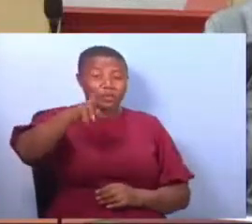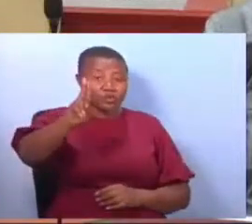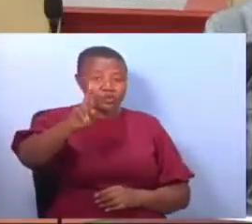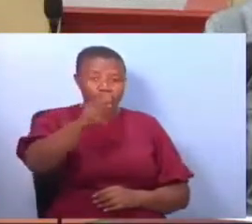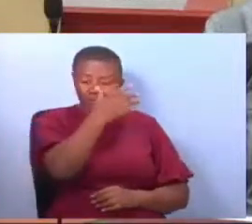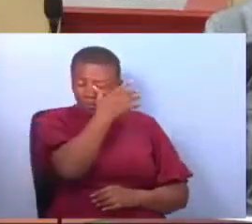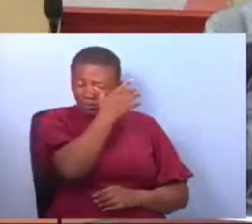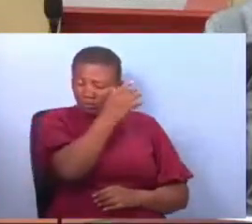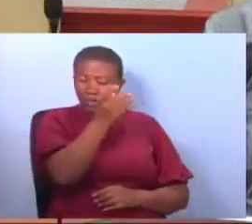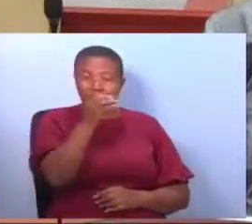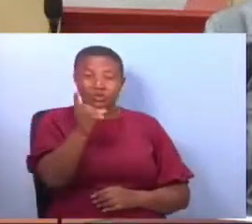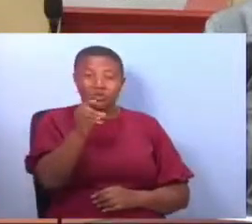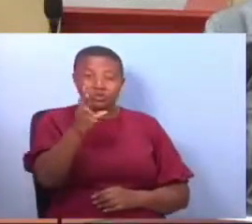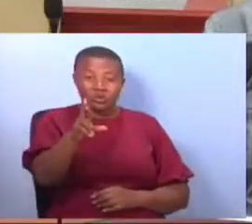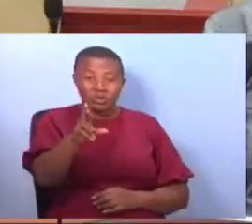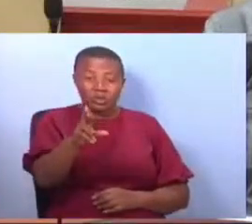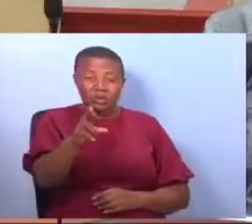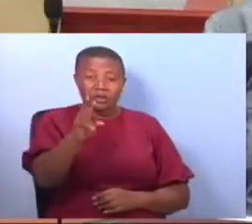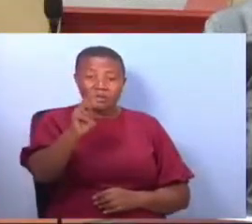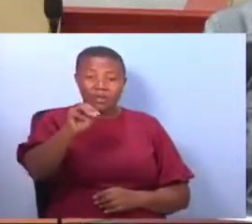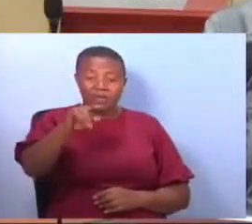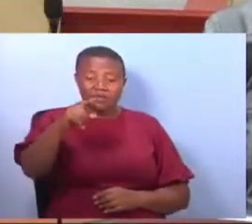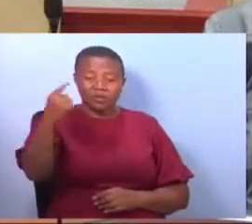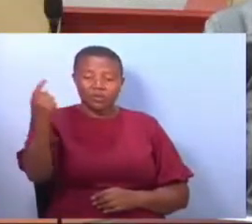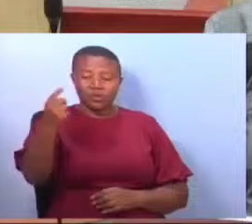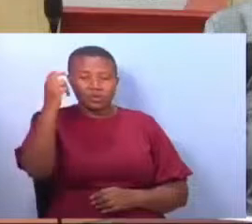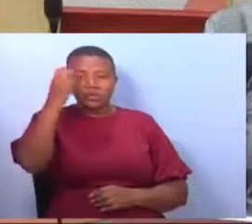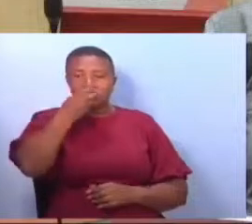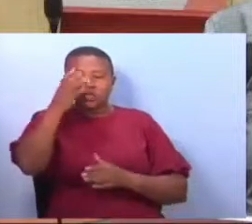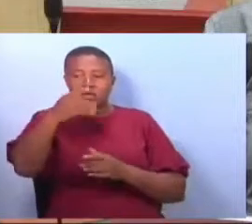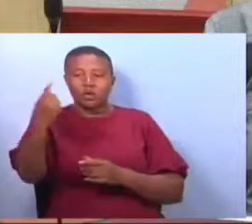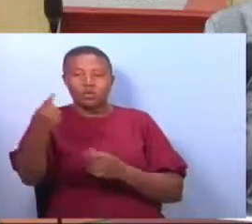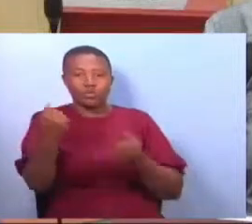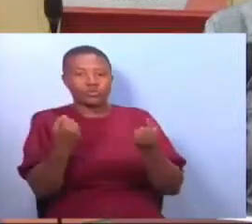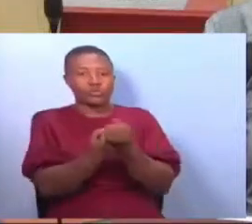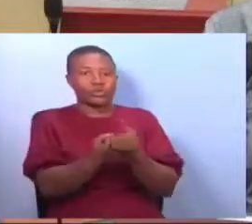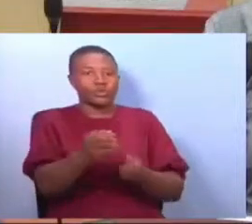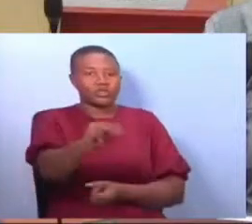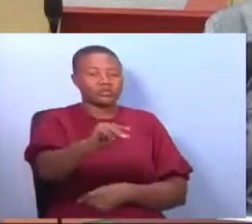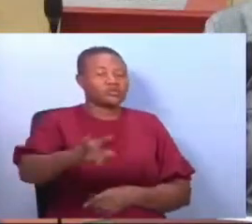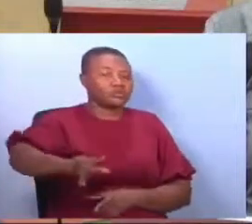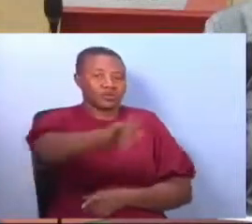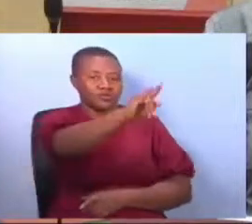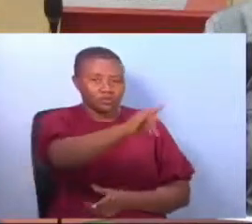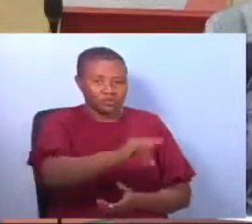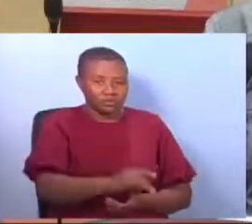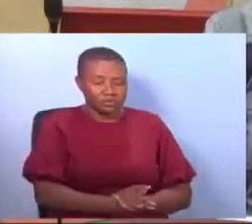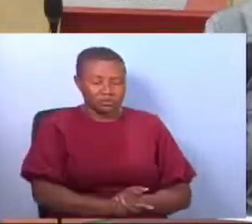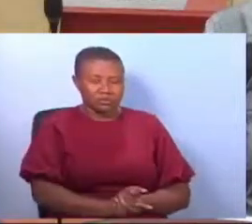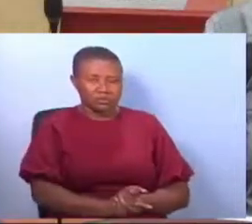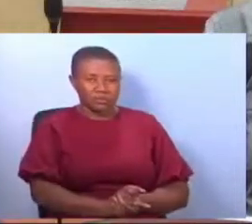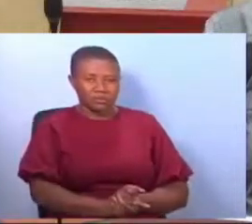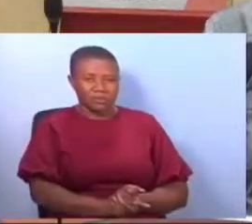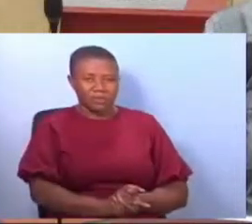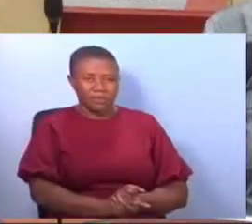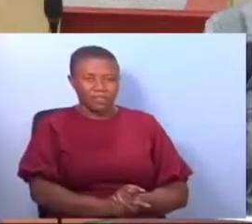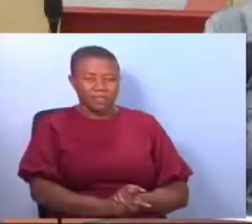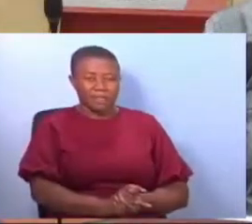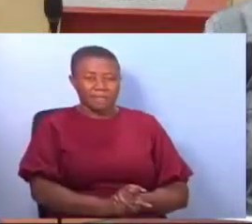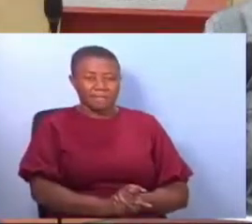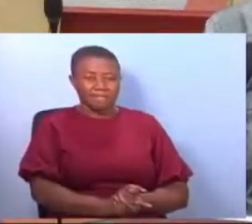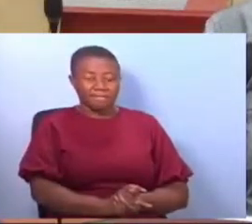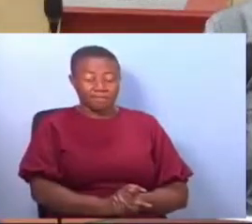Mafo was supported to be there by the Right Honorable Speaker. And Mr. Speaker, when